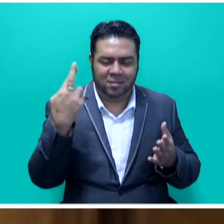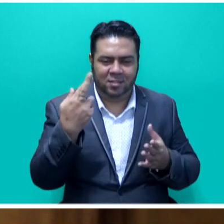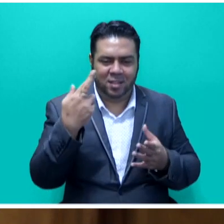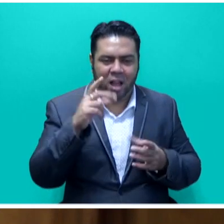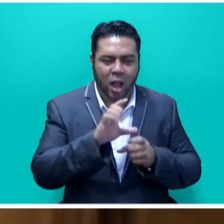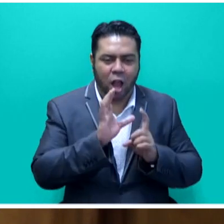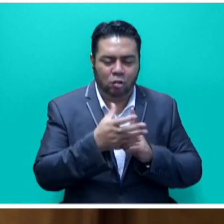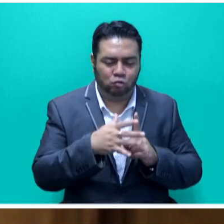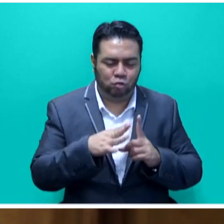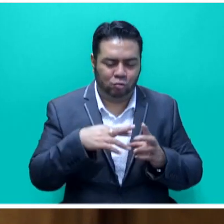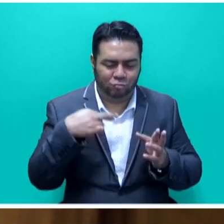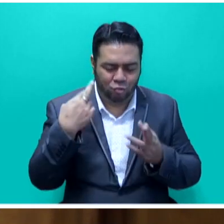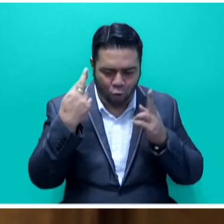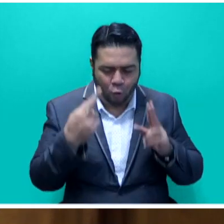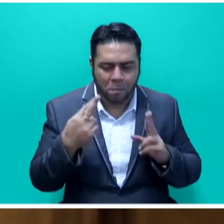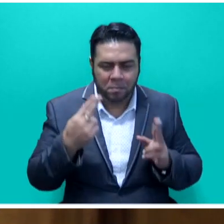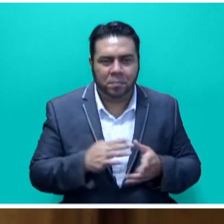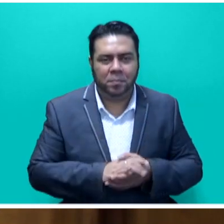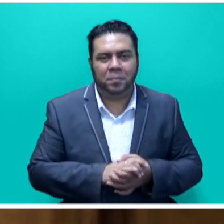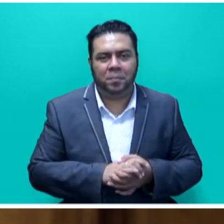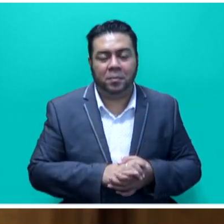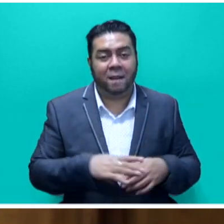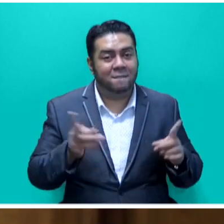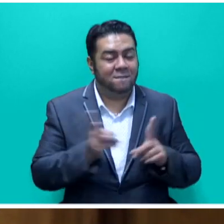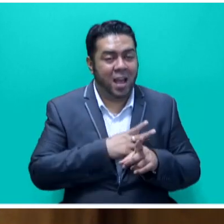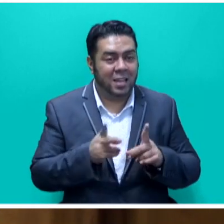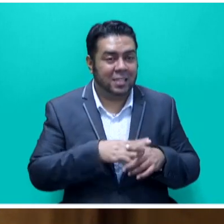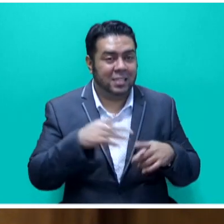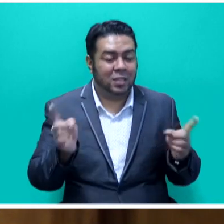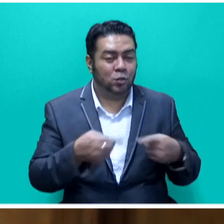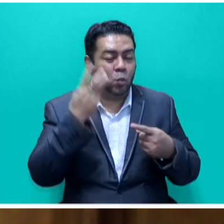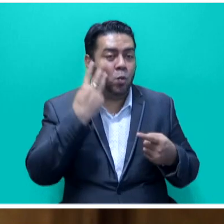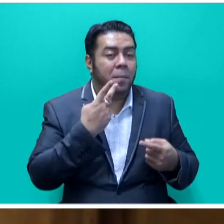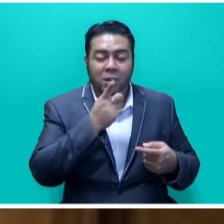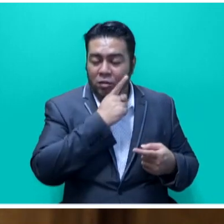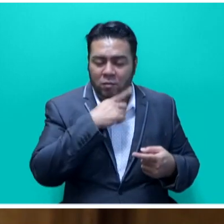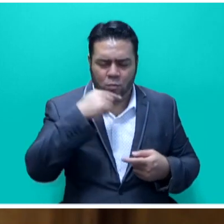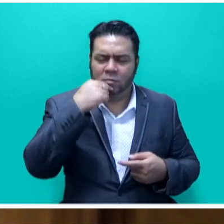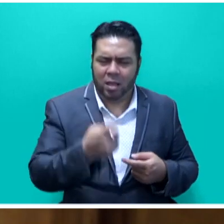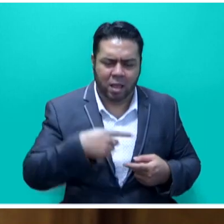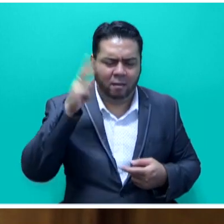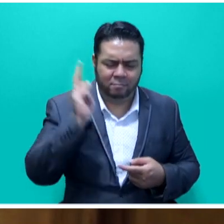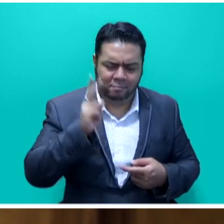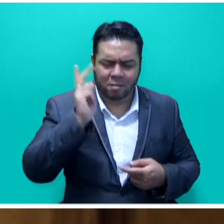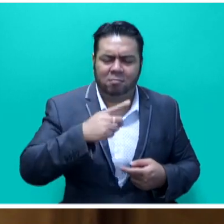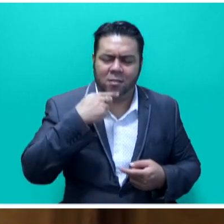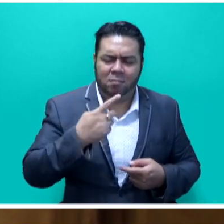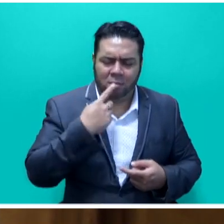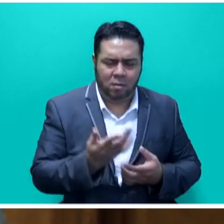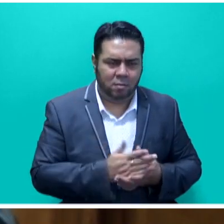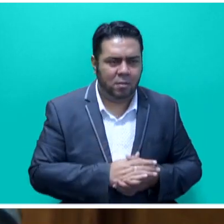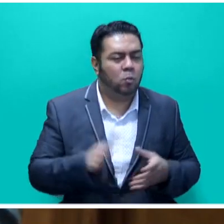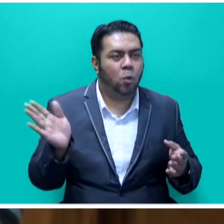of power. Mr. Speaker, violence against women and girls has been said again and again, and it's preventable. And if you all